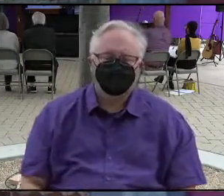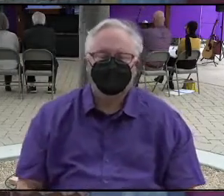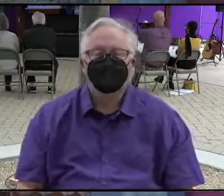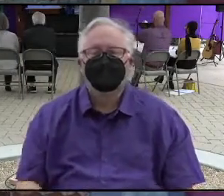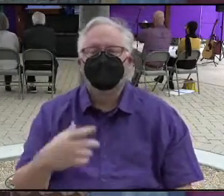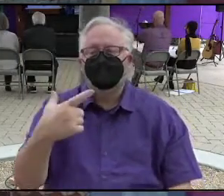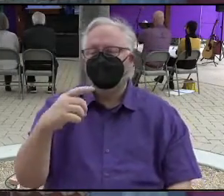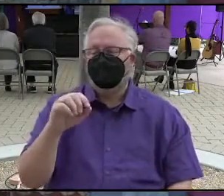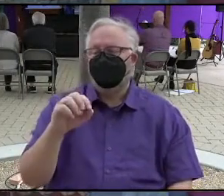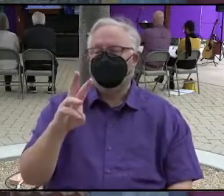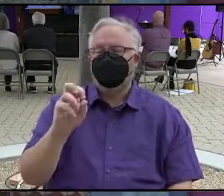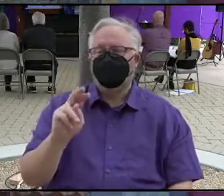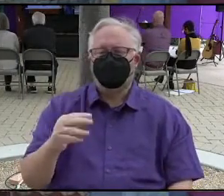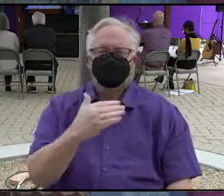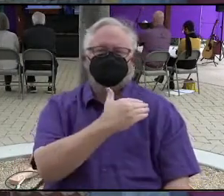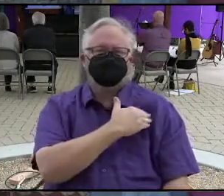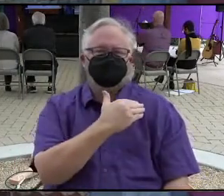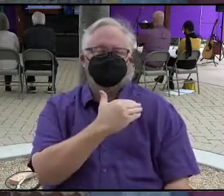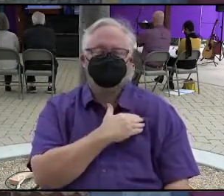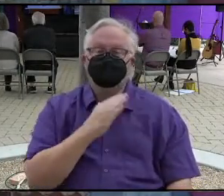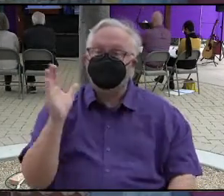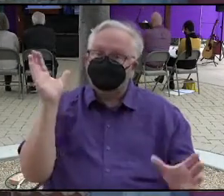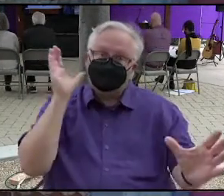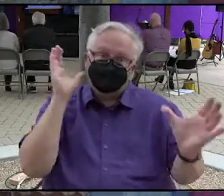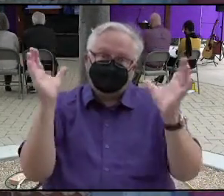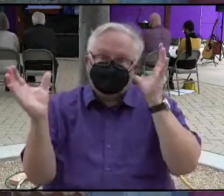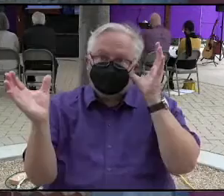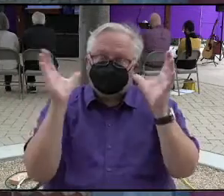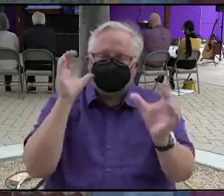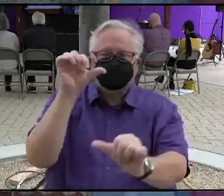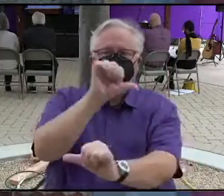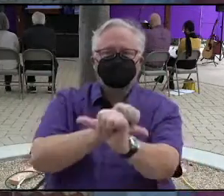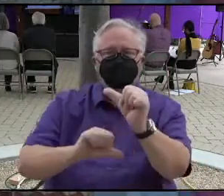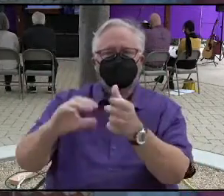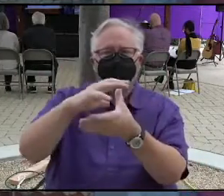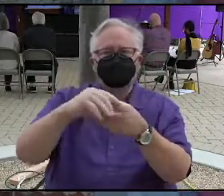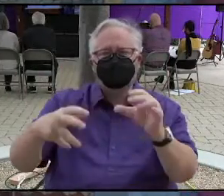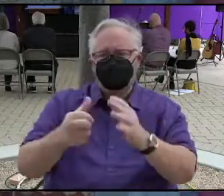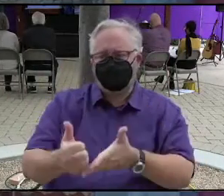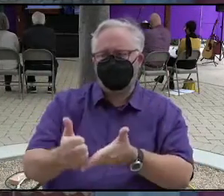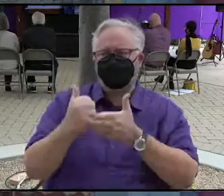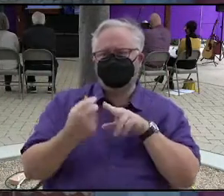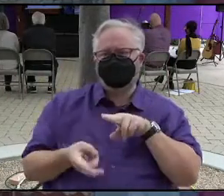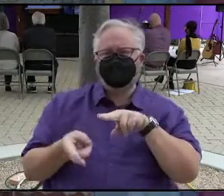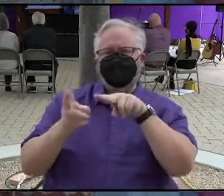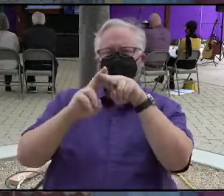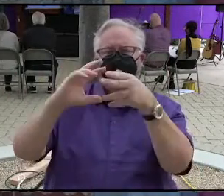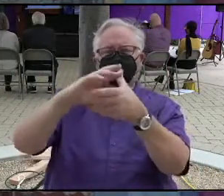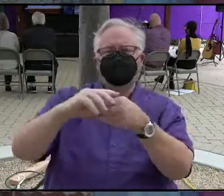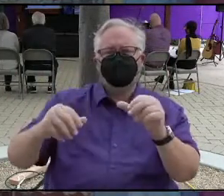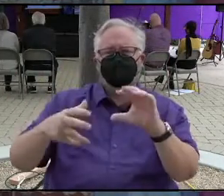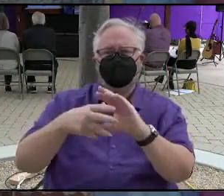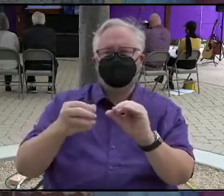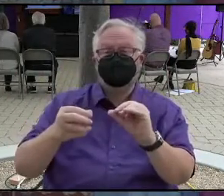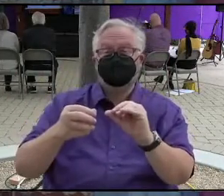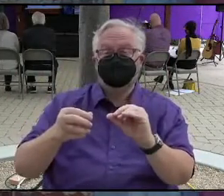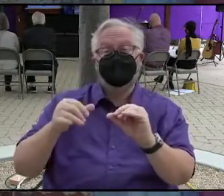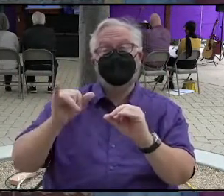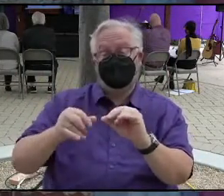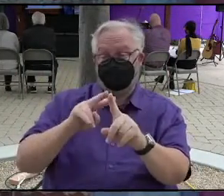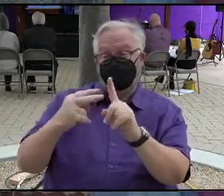Gowan reminds us that hearing each other's stories builds empathy, and that empathy helps us grow deep